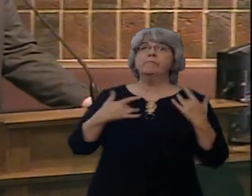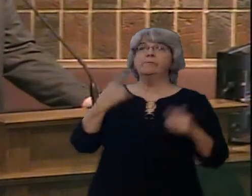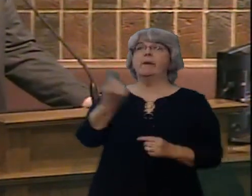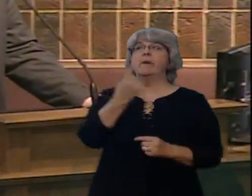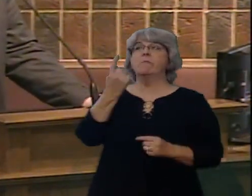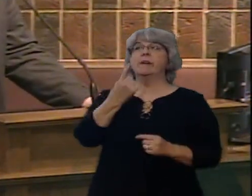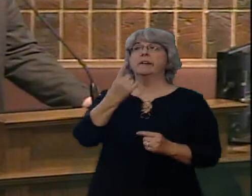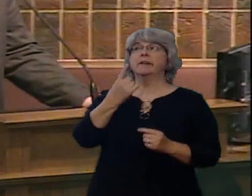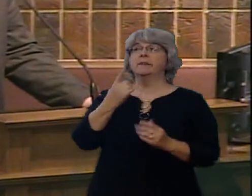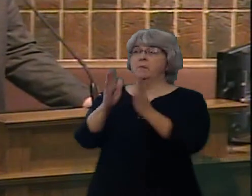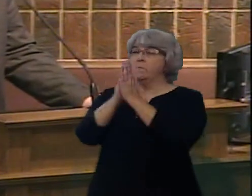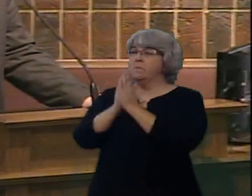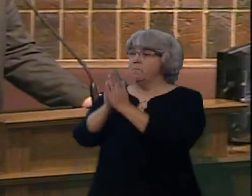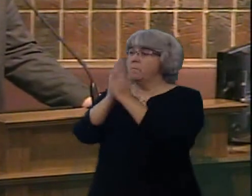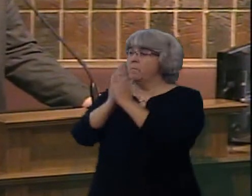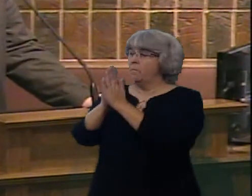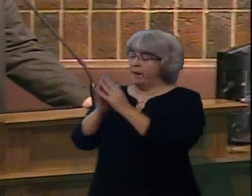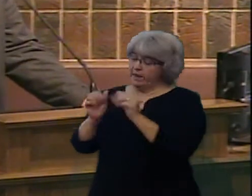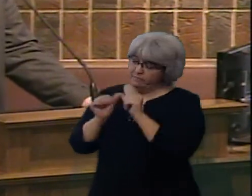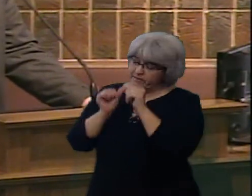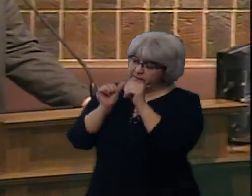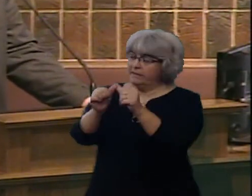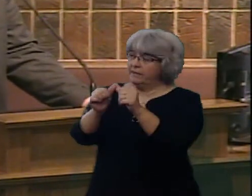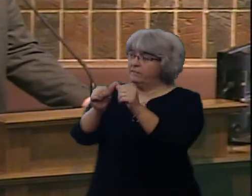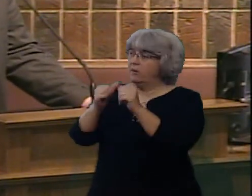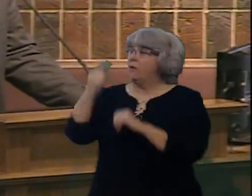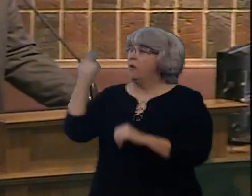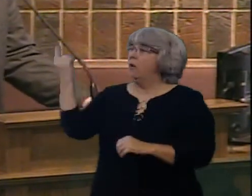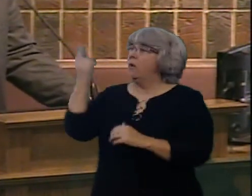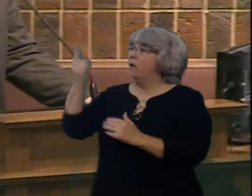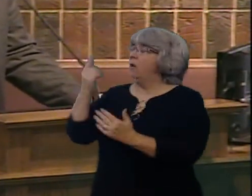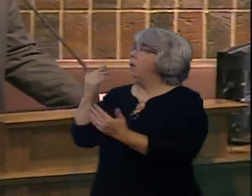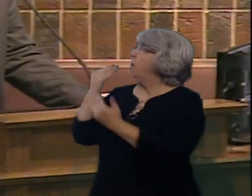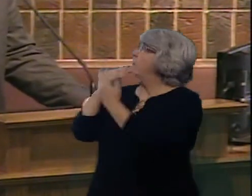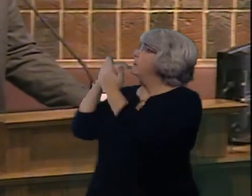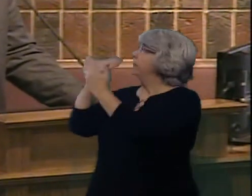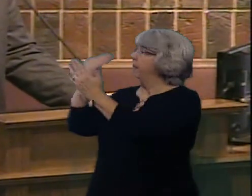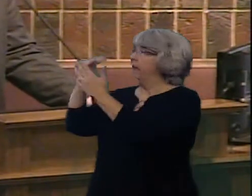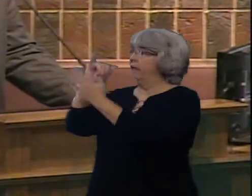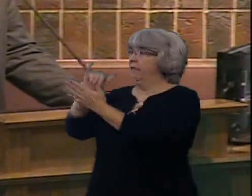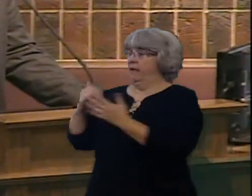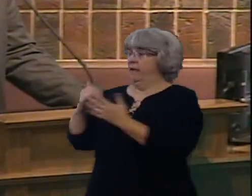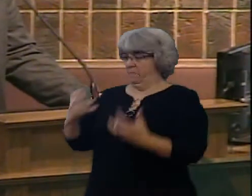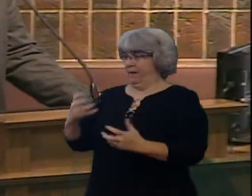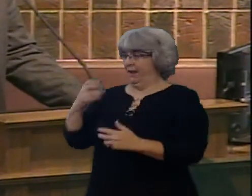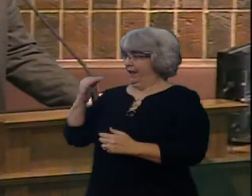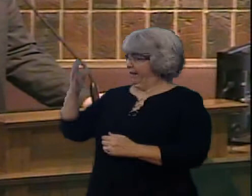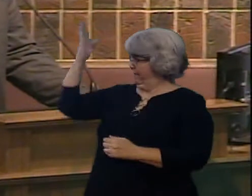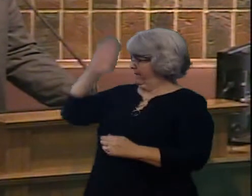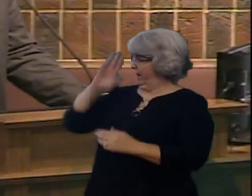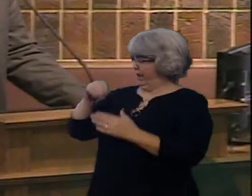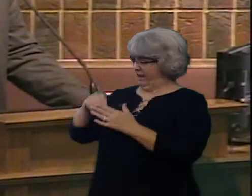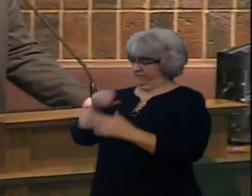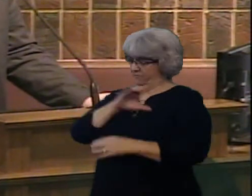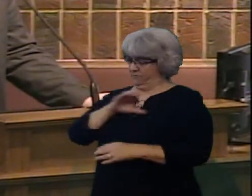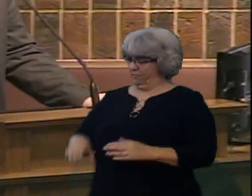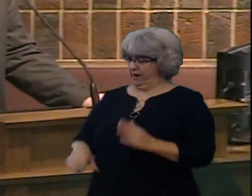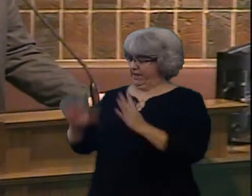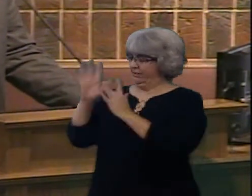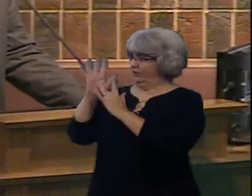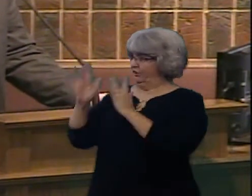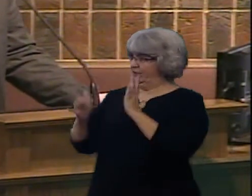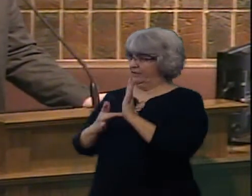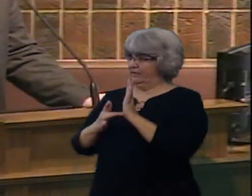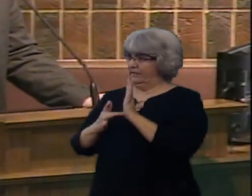without ceasing. Give thanks in all circumstances, for this is the will of God in Christ Jesus for you. Do not quench